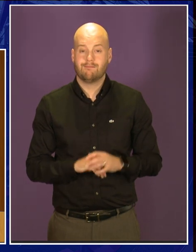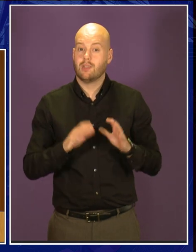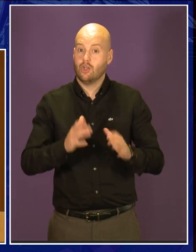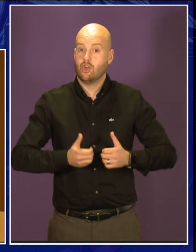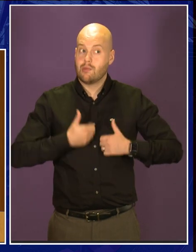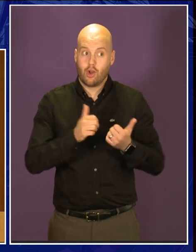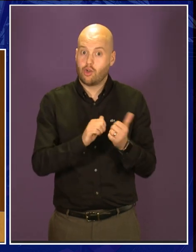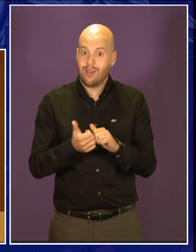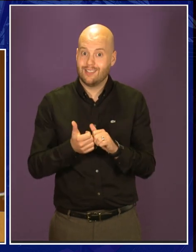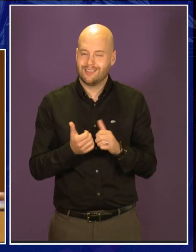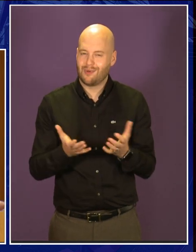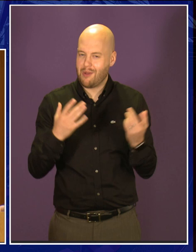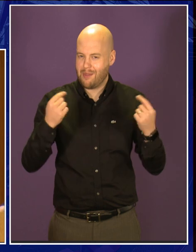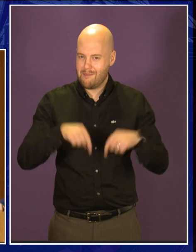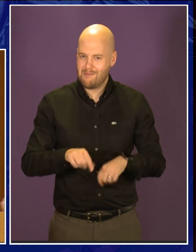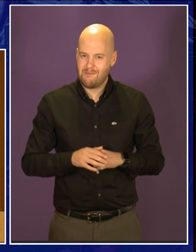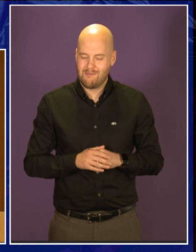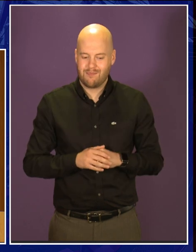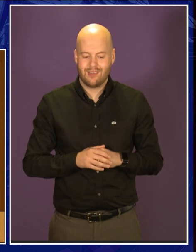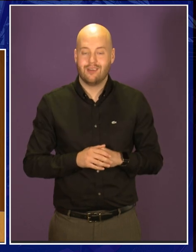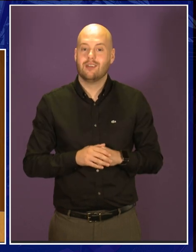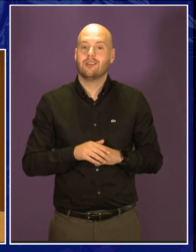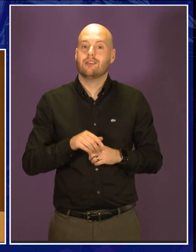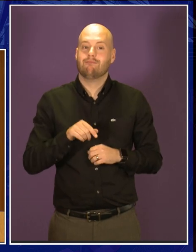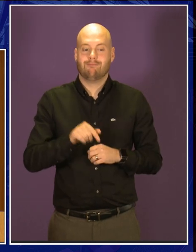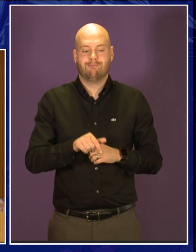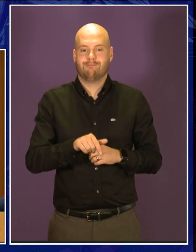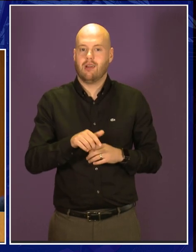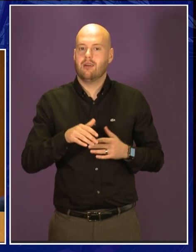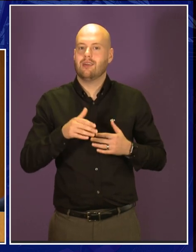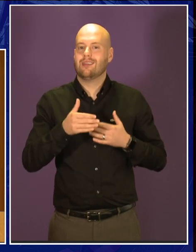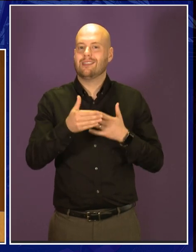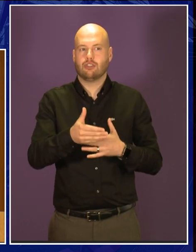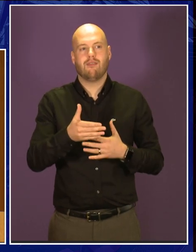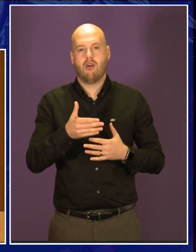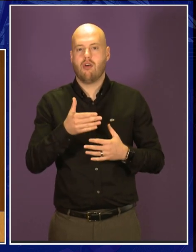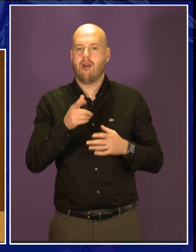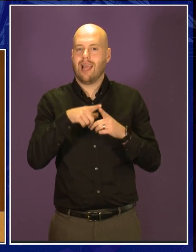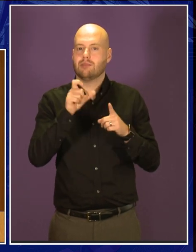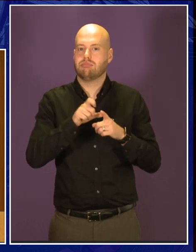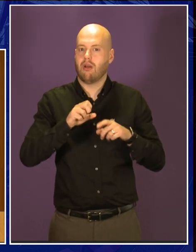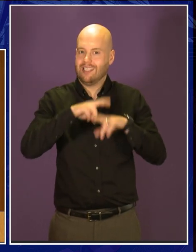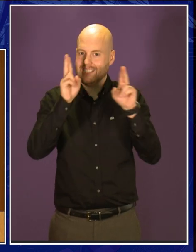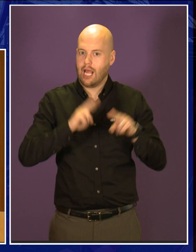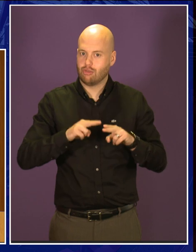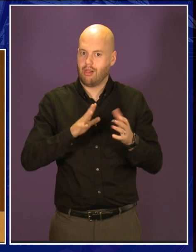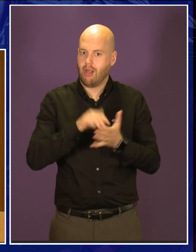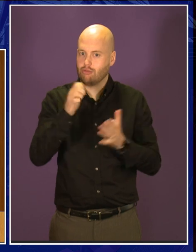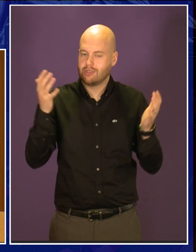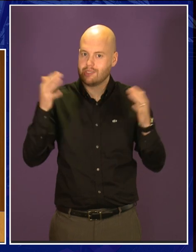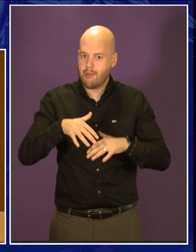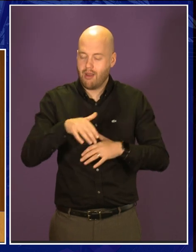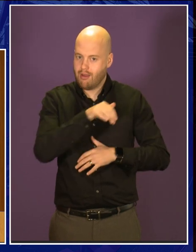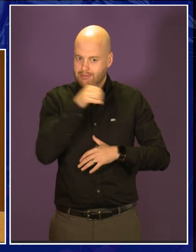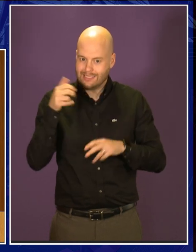Good morning, colleagues. Welcome back for the final day's session in the Edinburgh International Culture Summit. It's nice to see you all. I hope you enjoyed